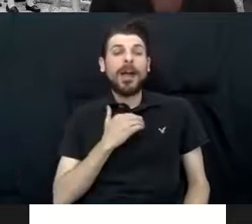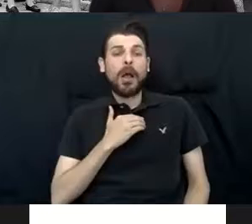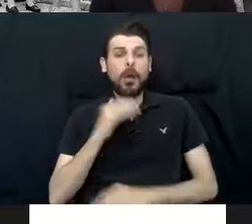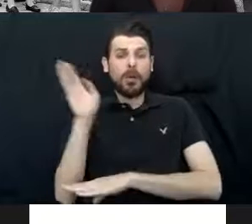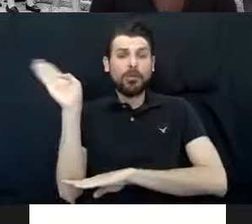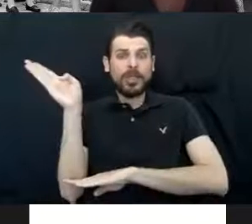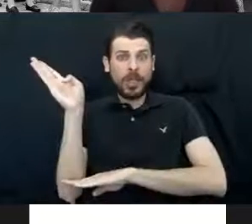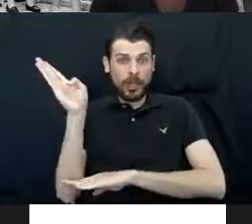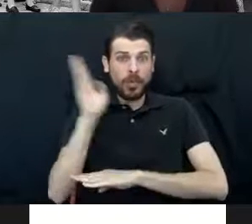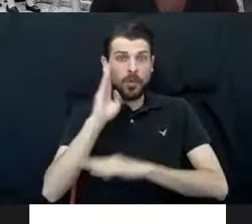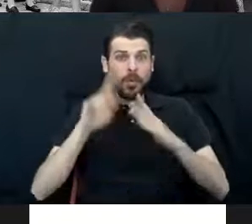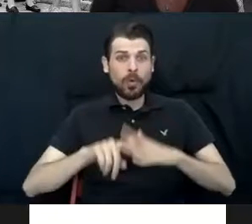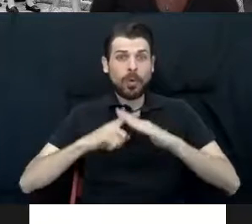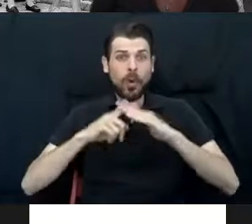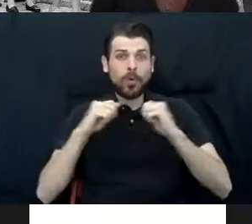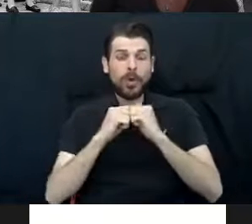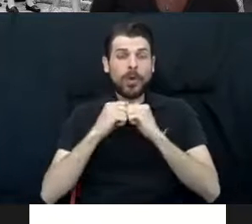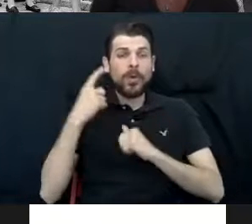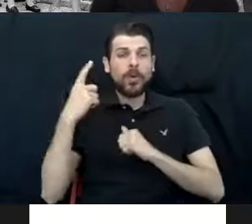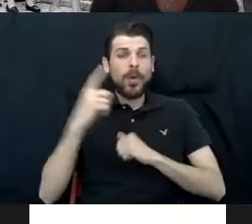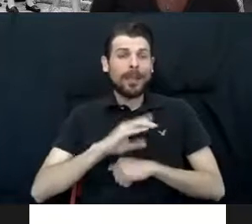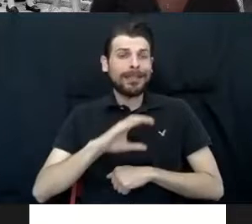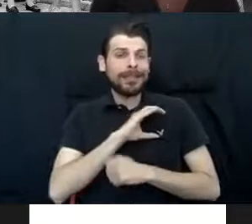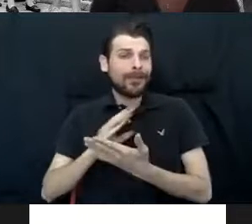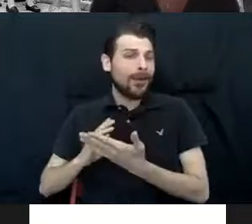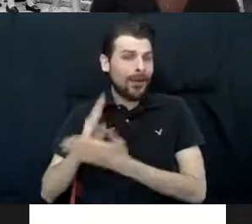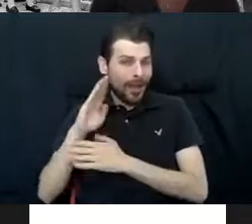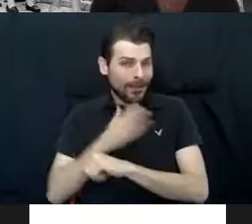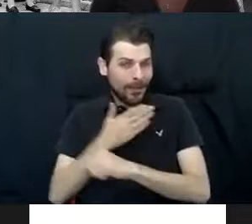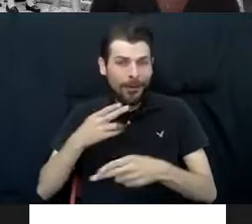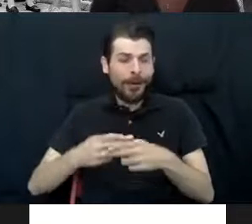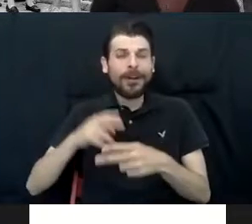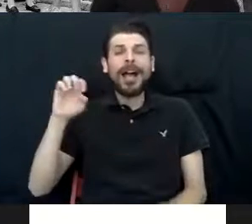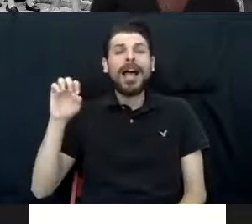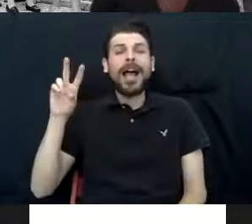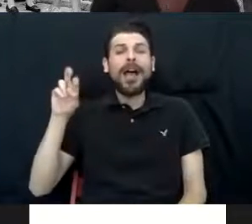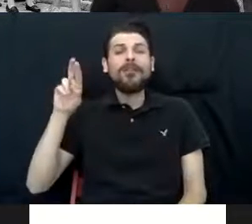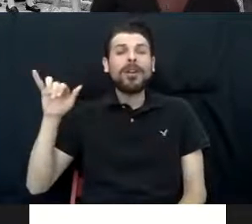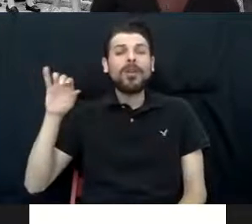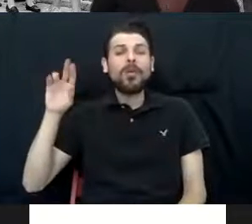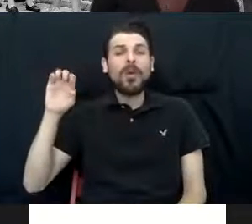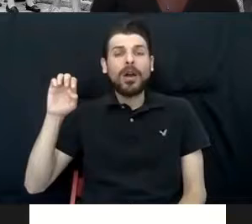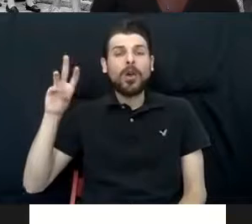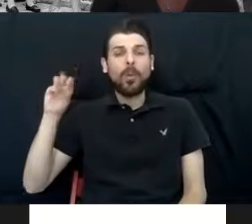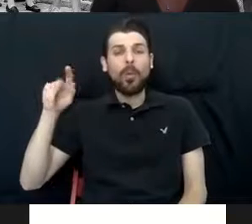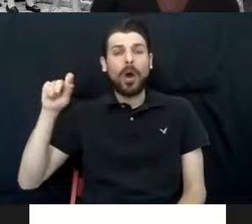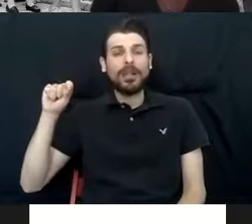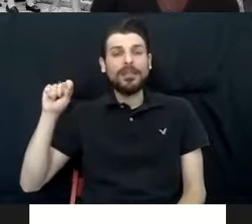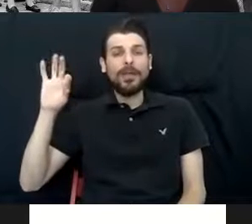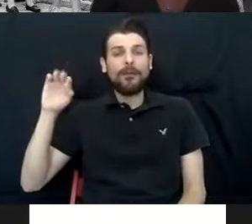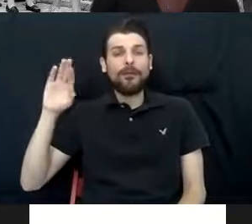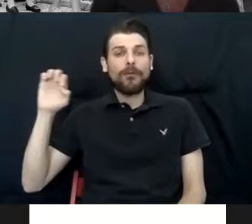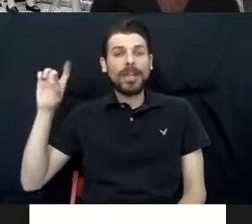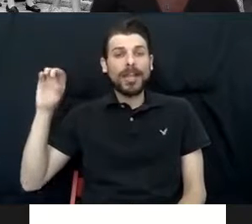a civil rights song called Everybody Wants Freedom. So if you know the words, please sing along with me.